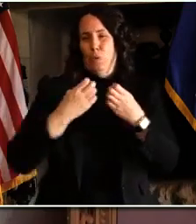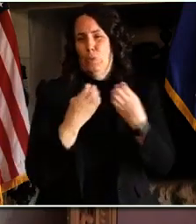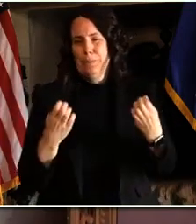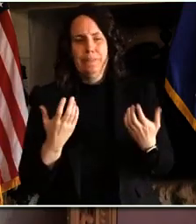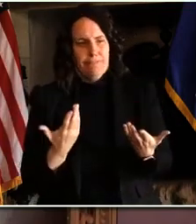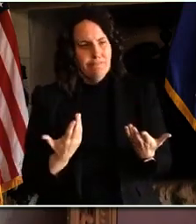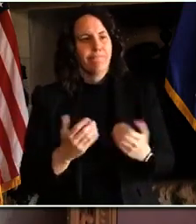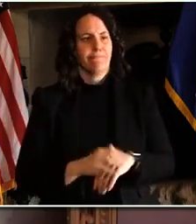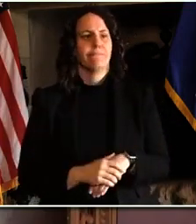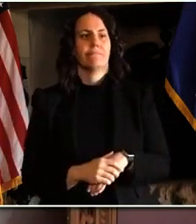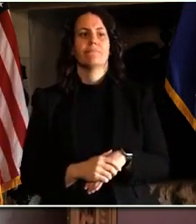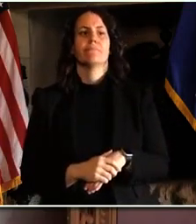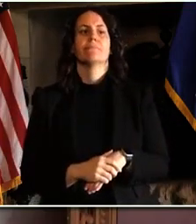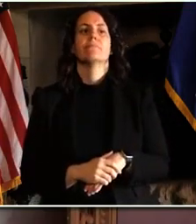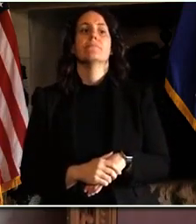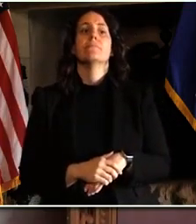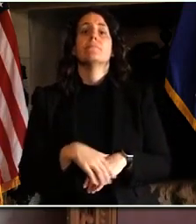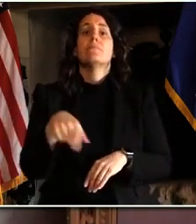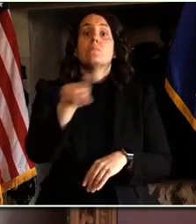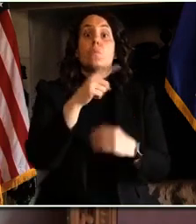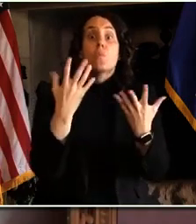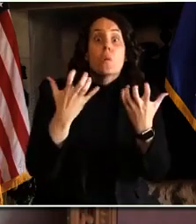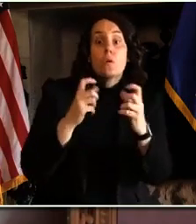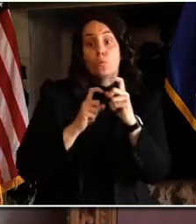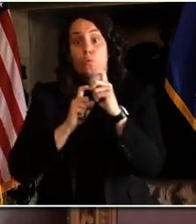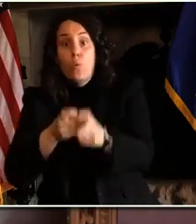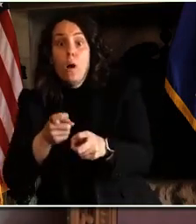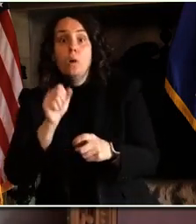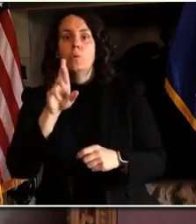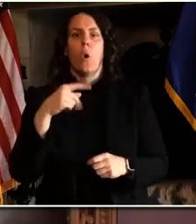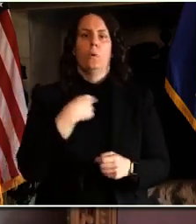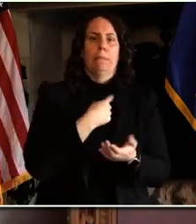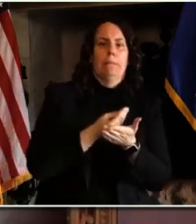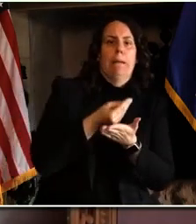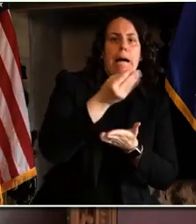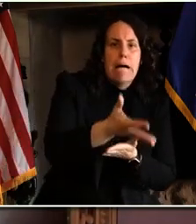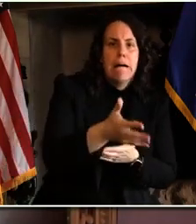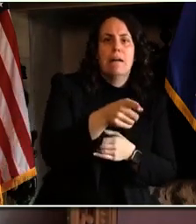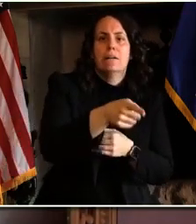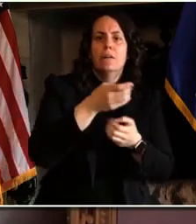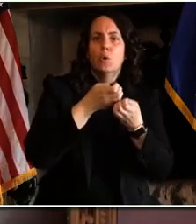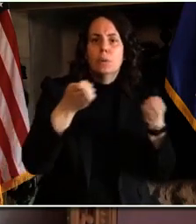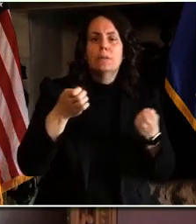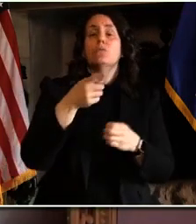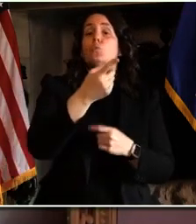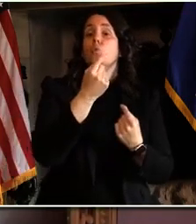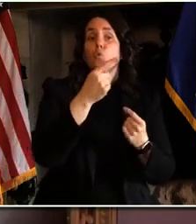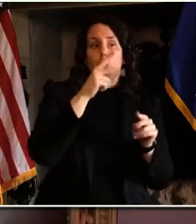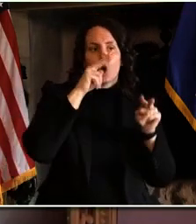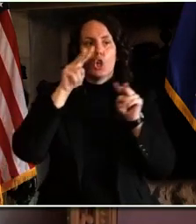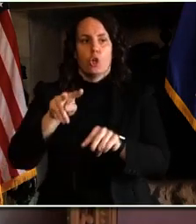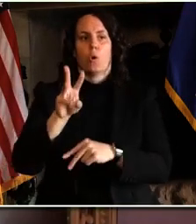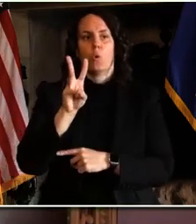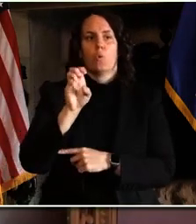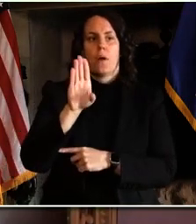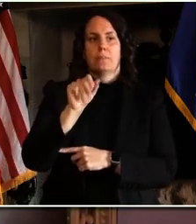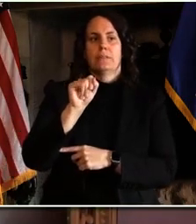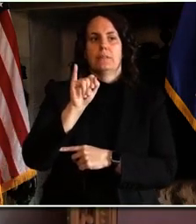buyback program that we launched last week. Wisconsinites can go to COVID-19 supplies, one